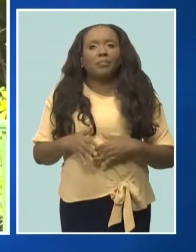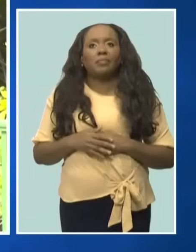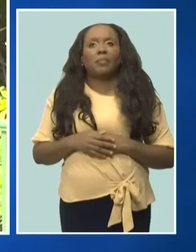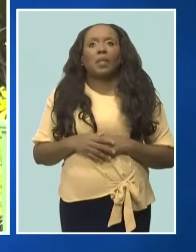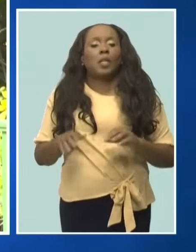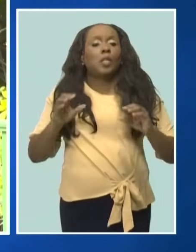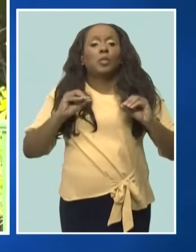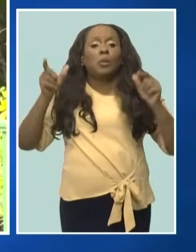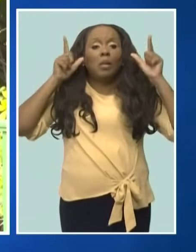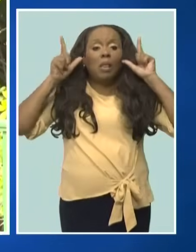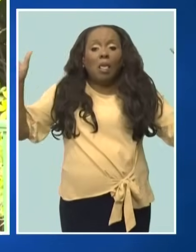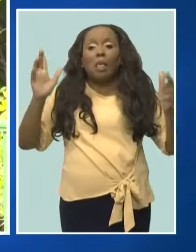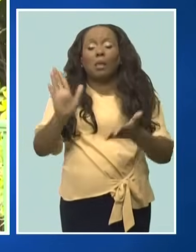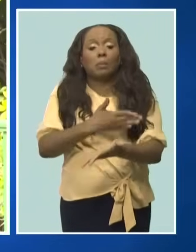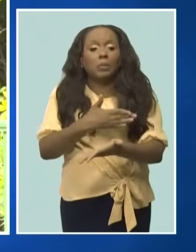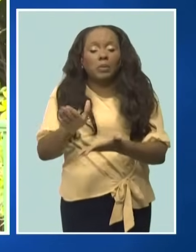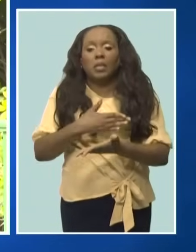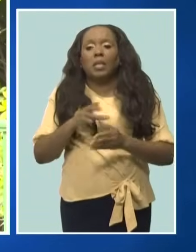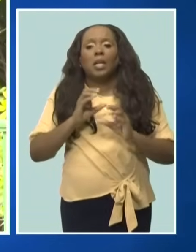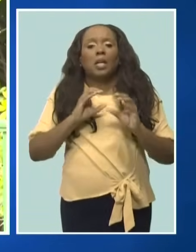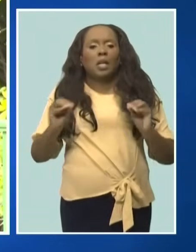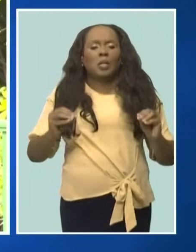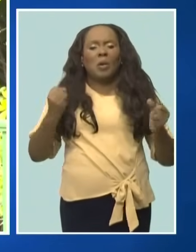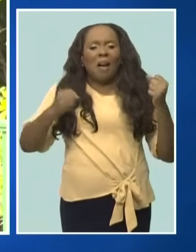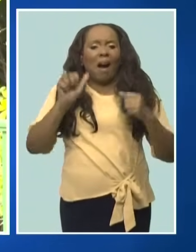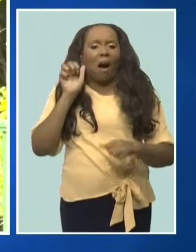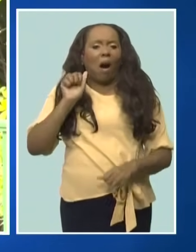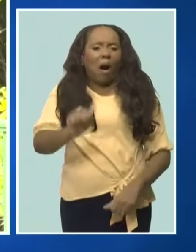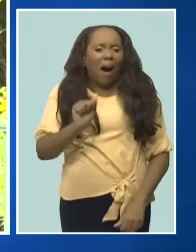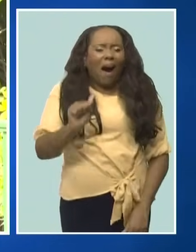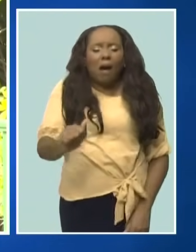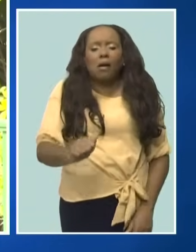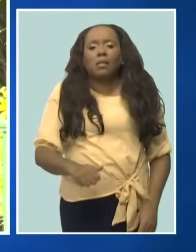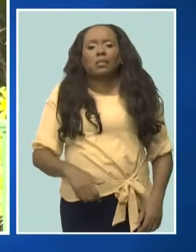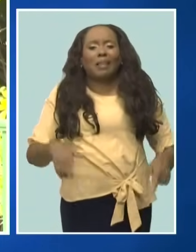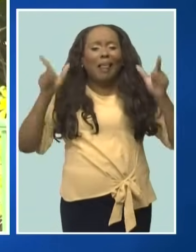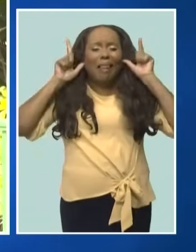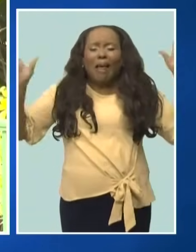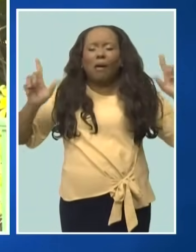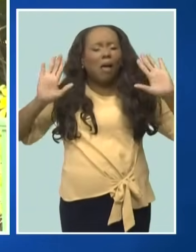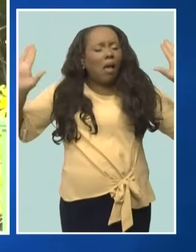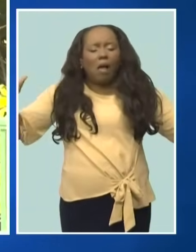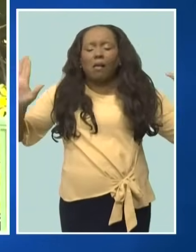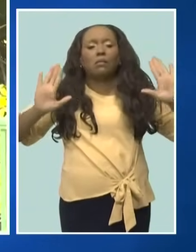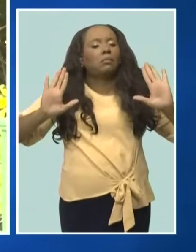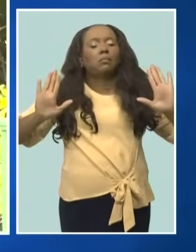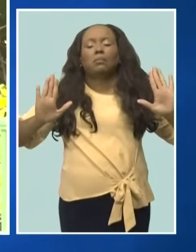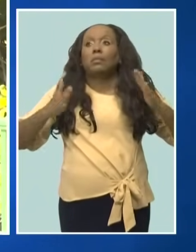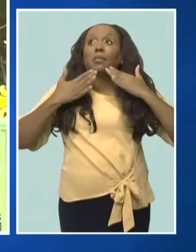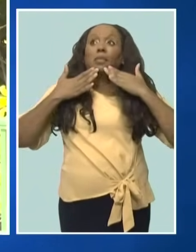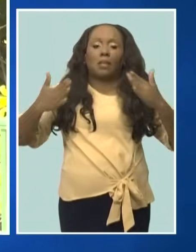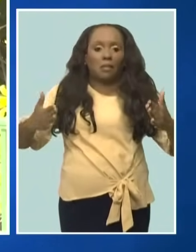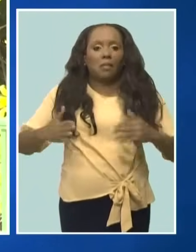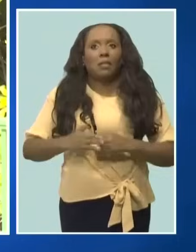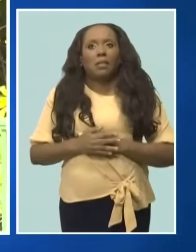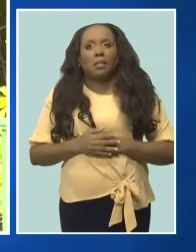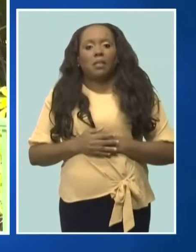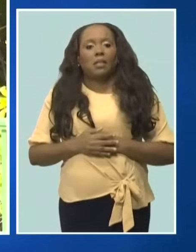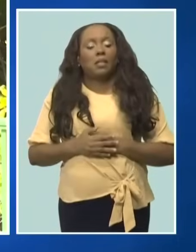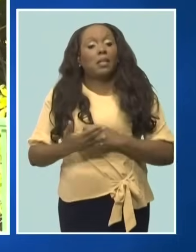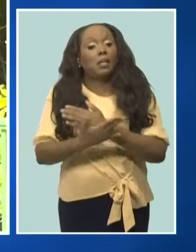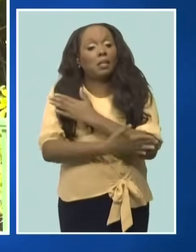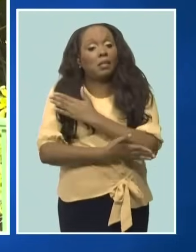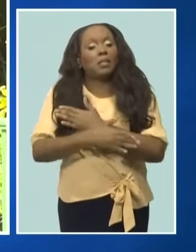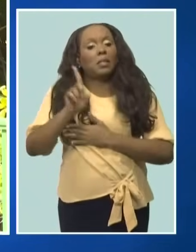no loud music, none of those things will be allowed in here, and I give thanks for that, because a country must always